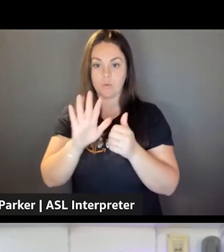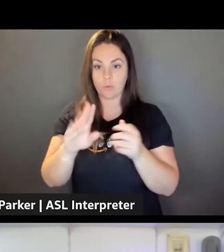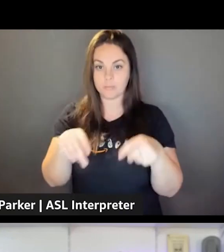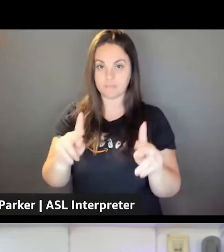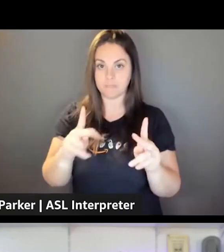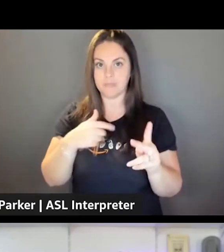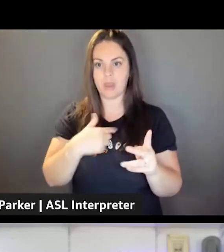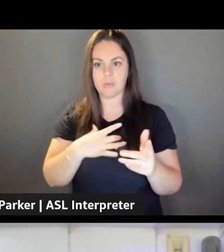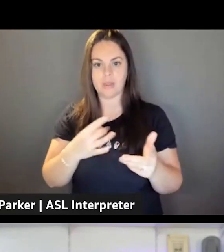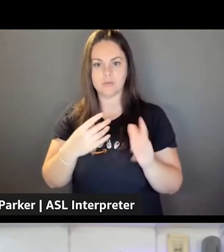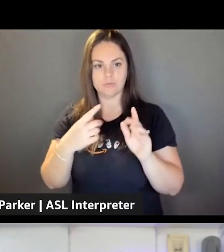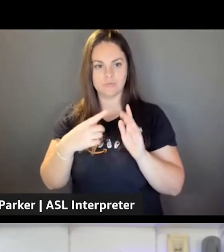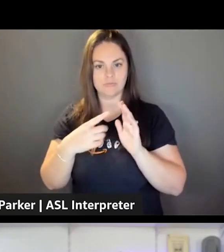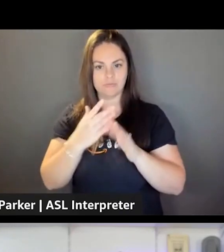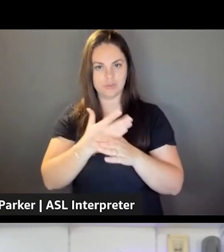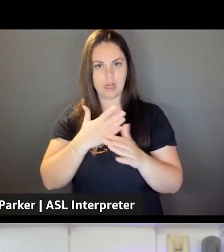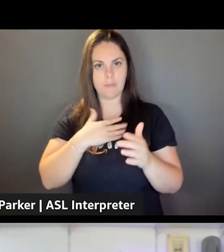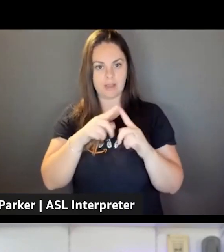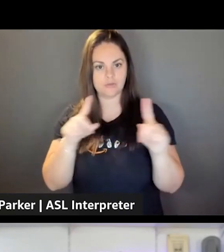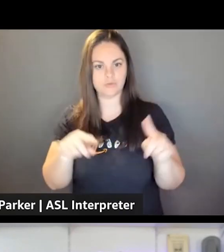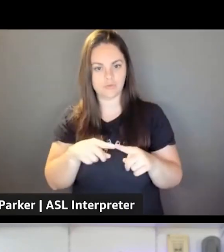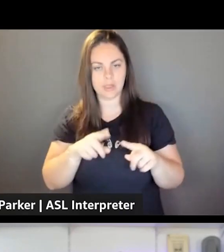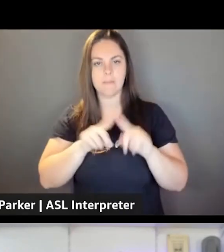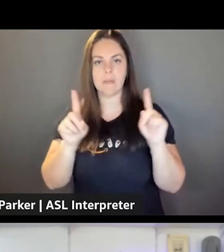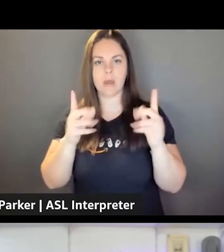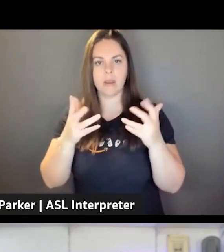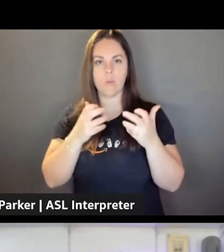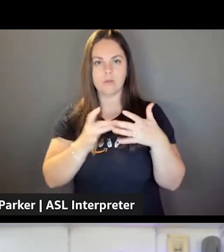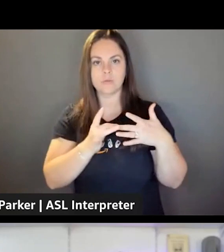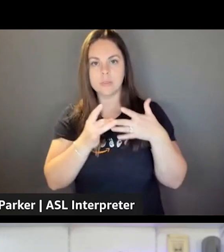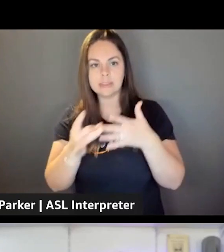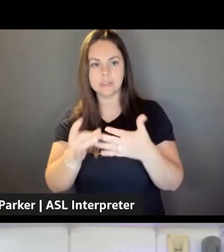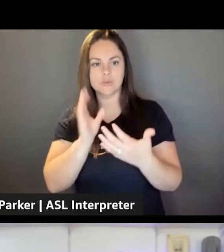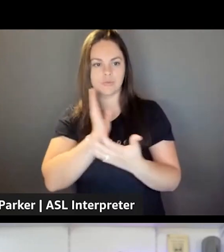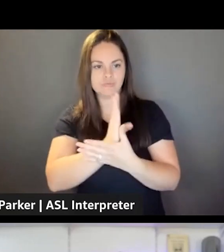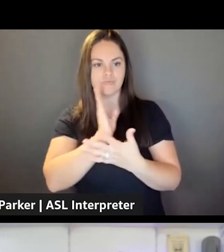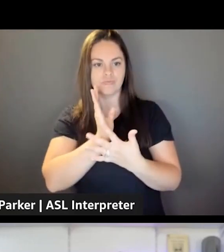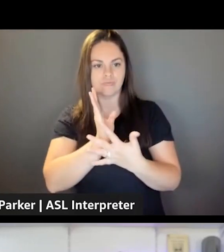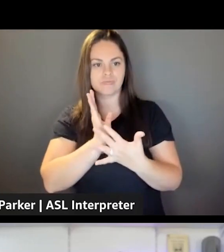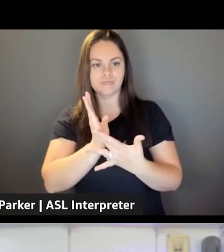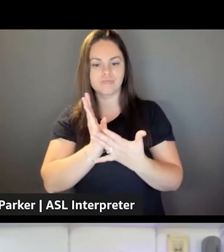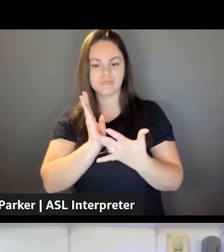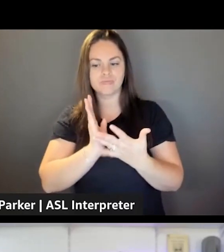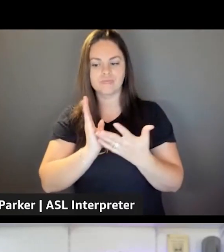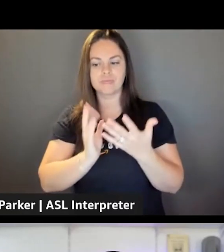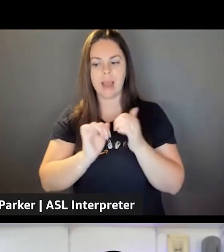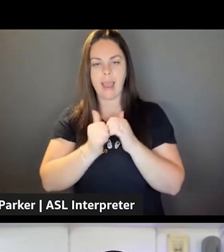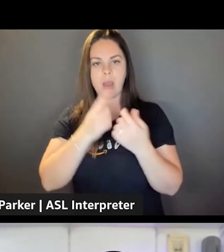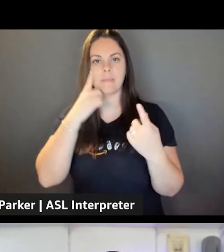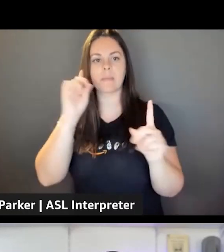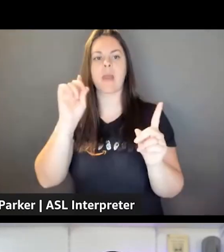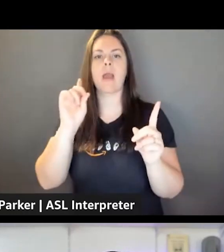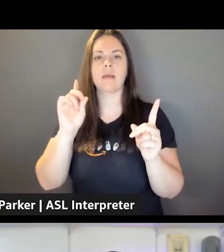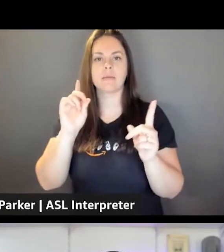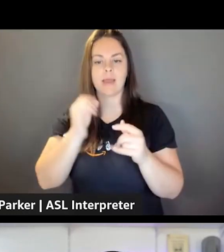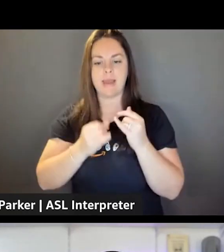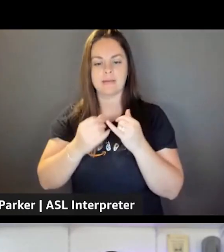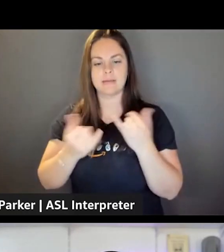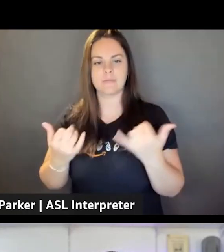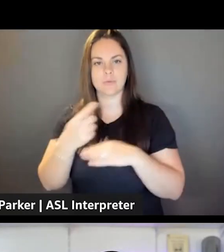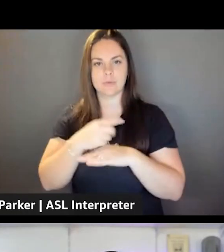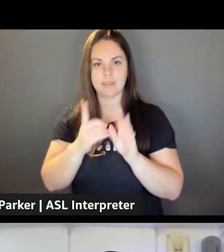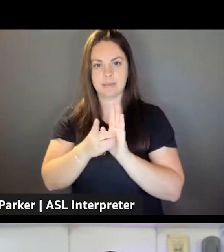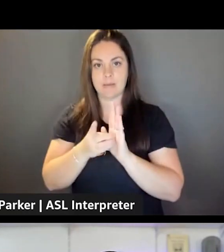have, but I also want to sort of take you step by step on how I got to the end of today's demo. How's that